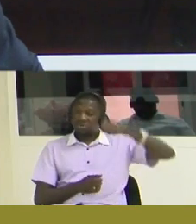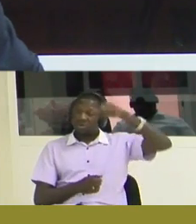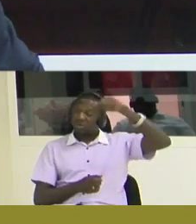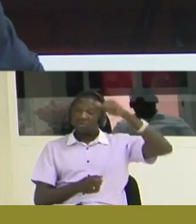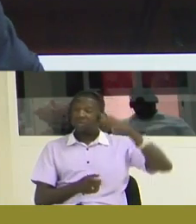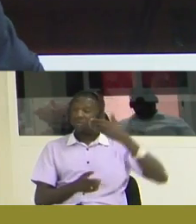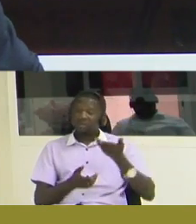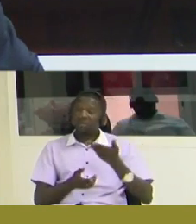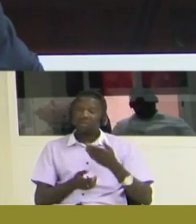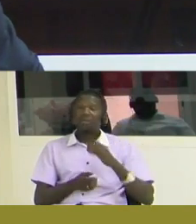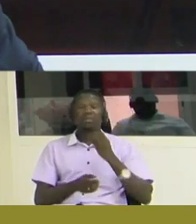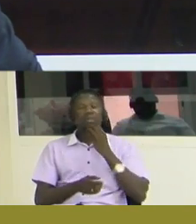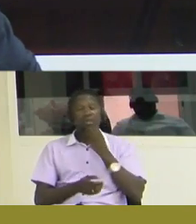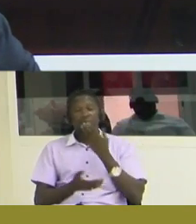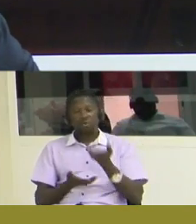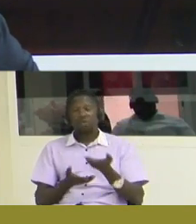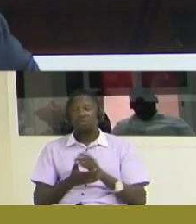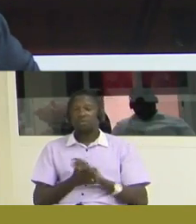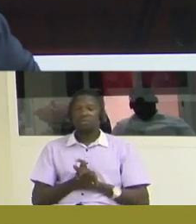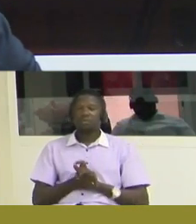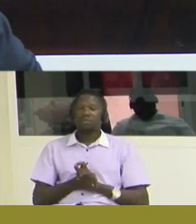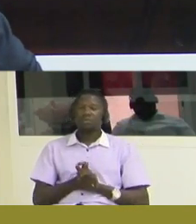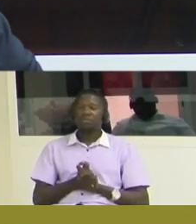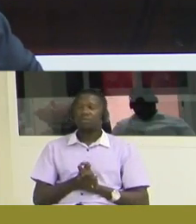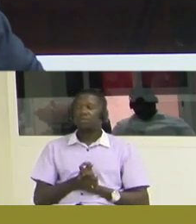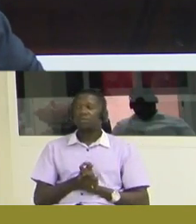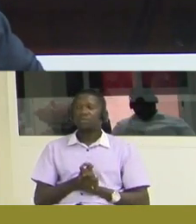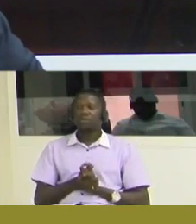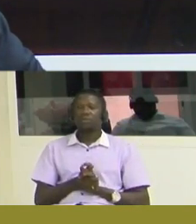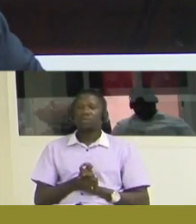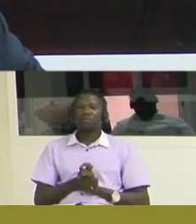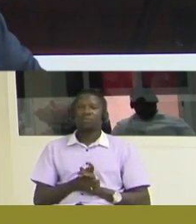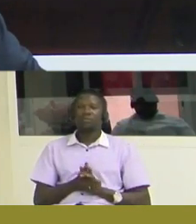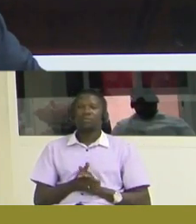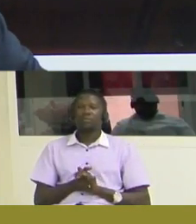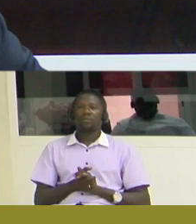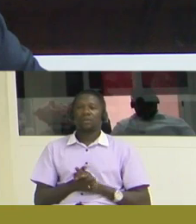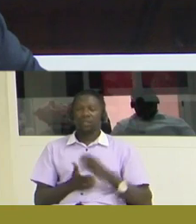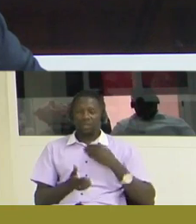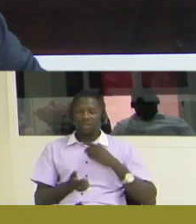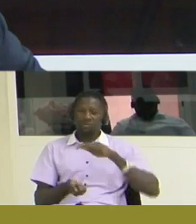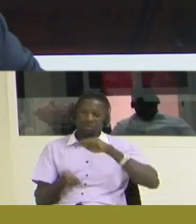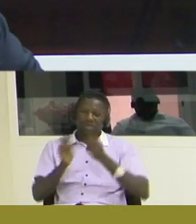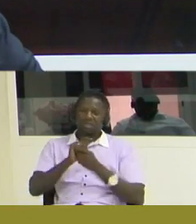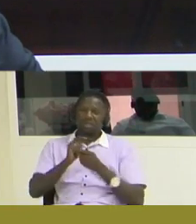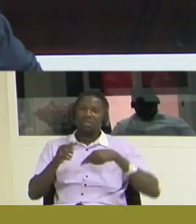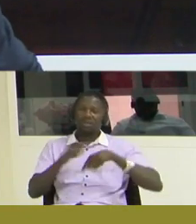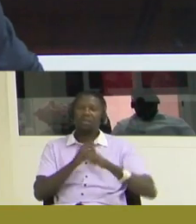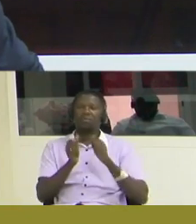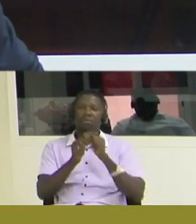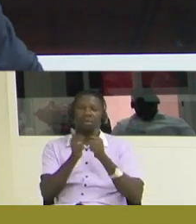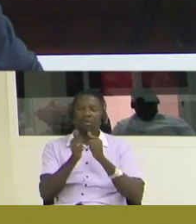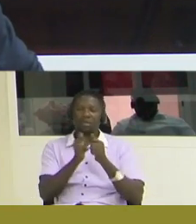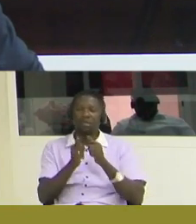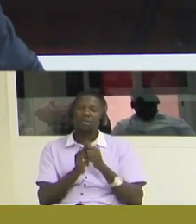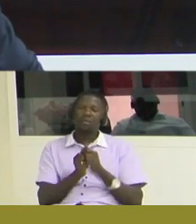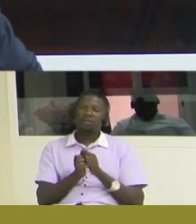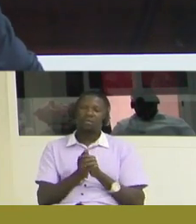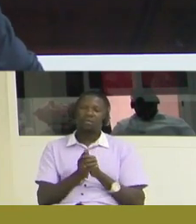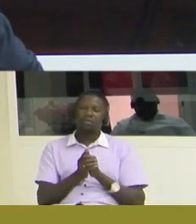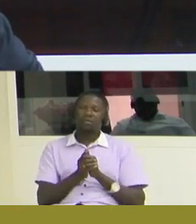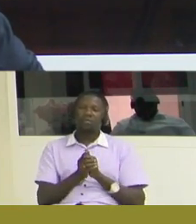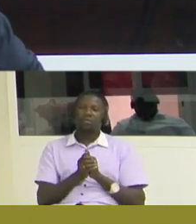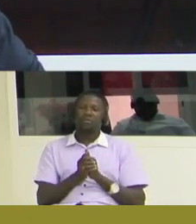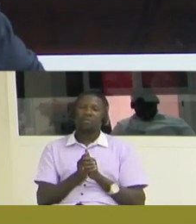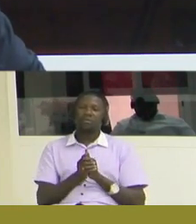the presence of salud Abu Mohammed oven on a seesaw say yes I would like to say that in Mandinka until